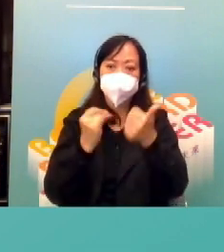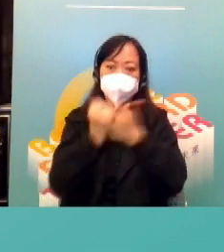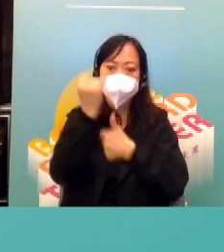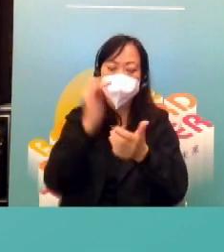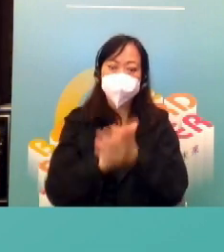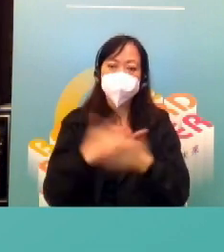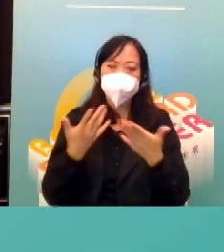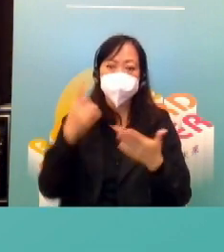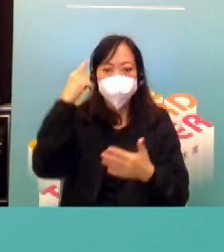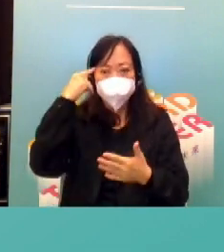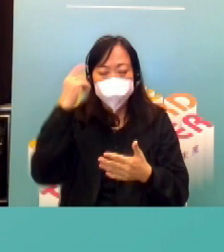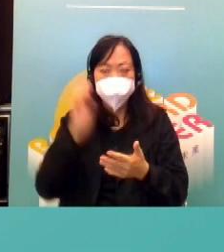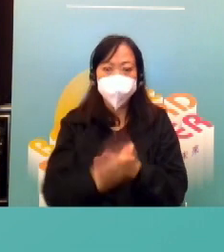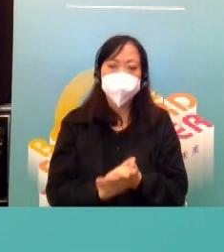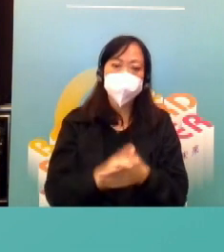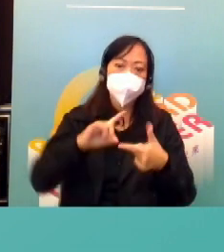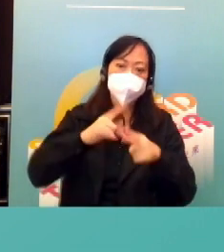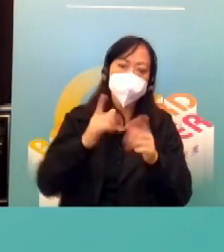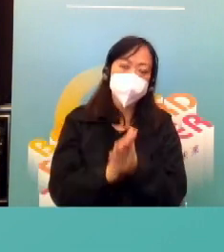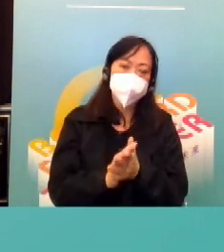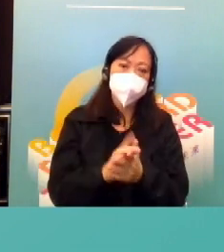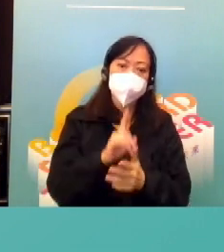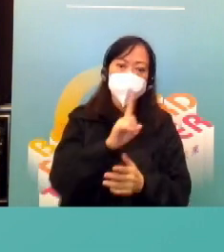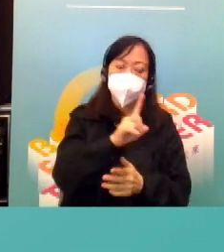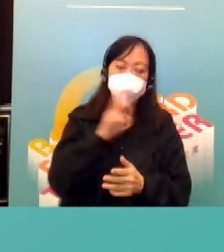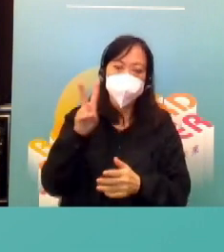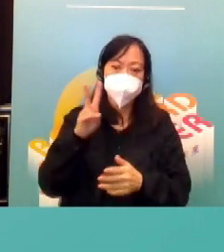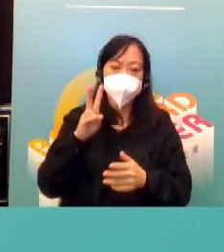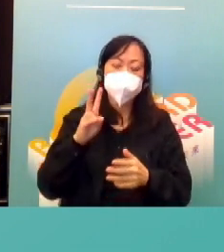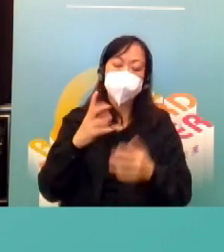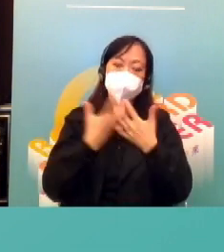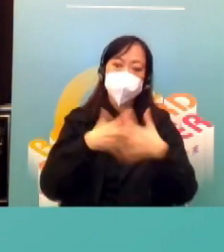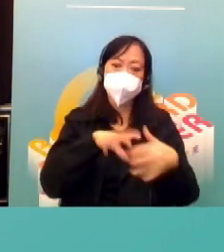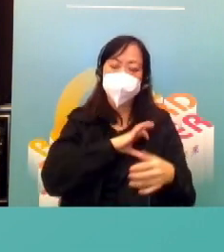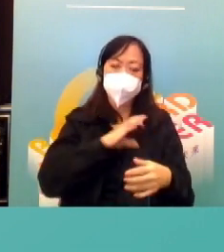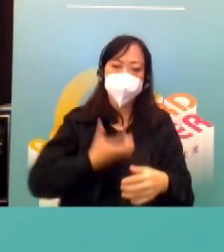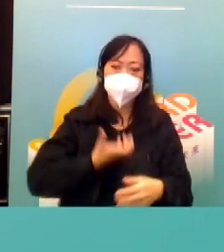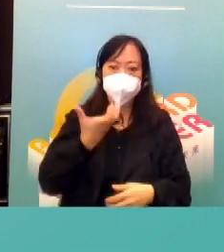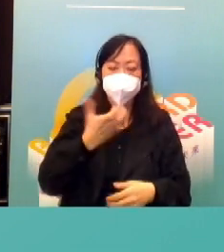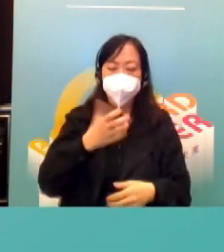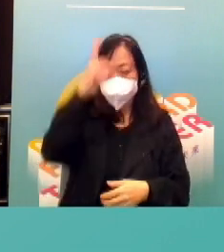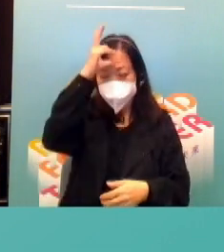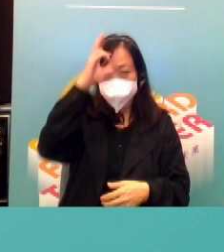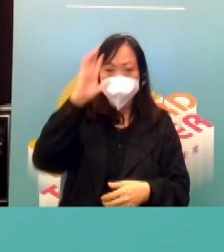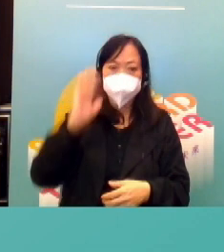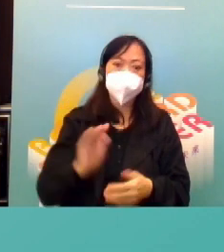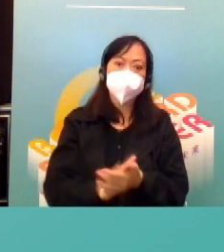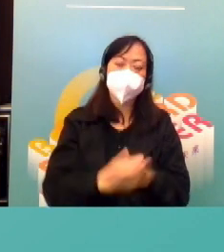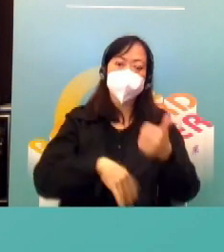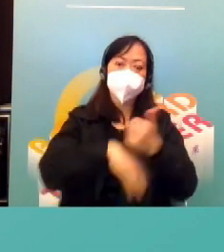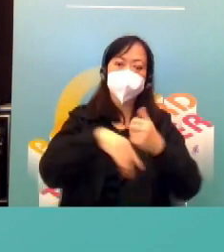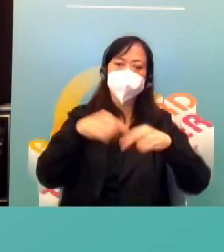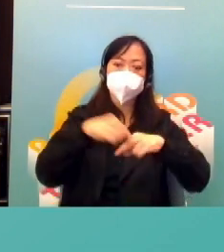bodies that are involved in this. You have a funder, which could be a government body, a donor, a foundation, or indeed actually increasingly we're saying it could